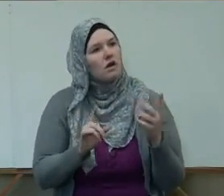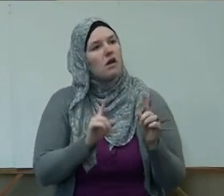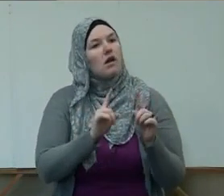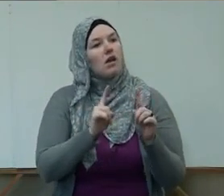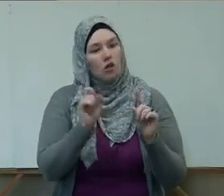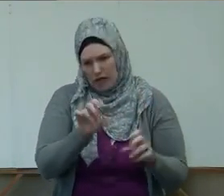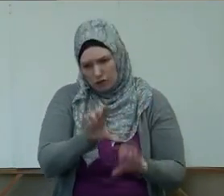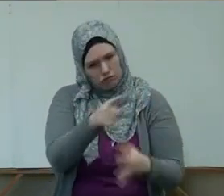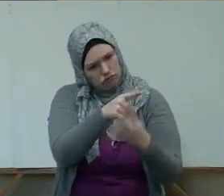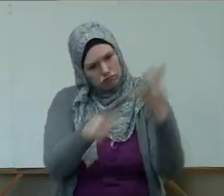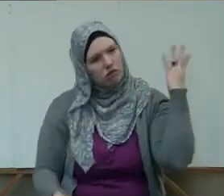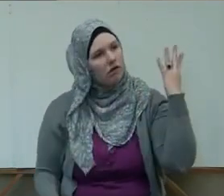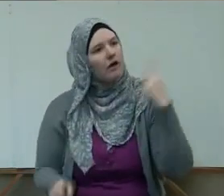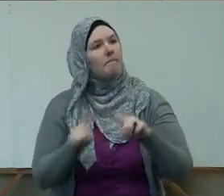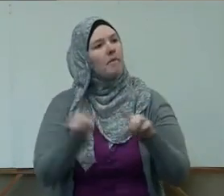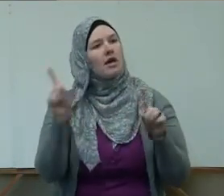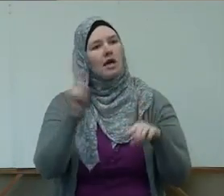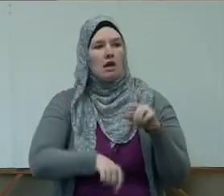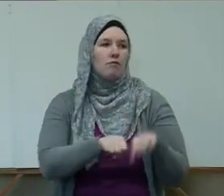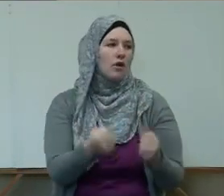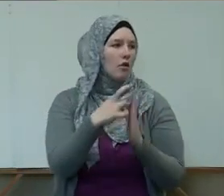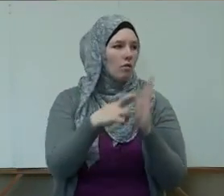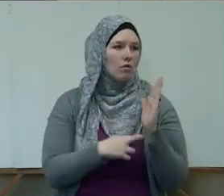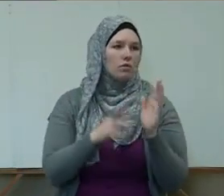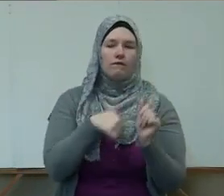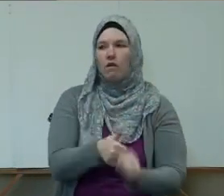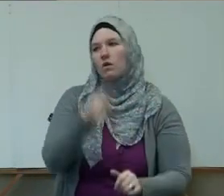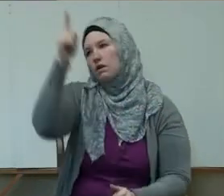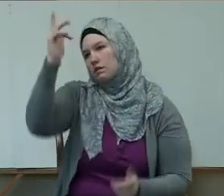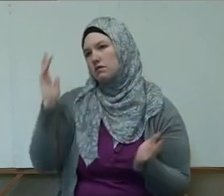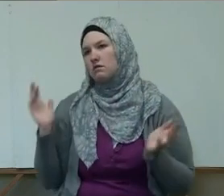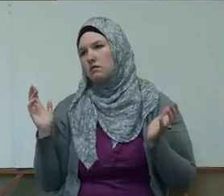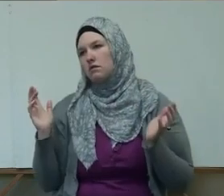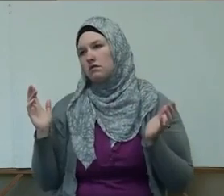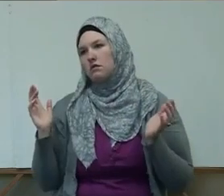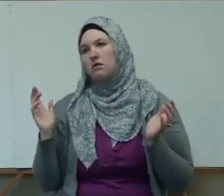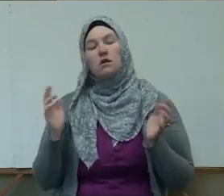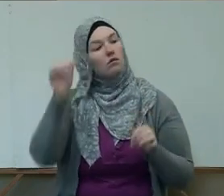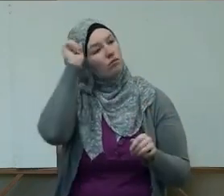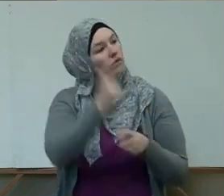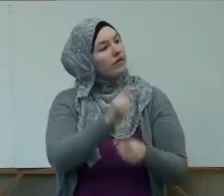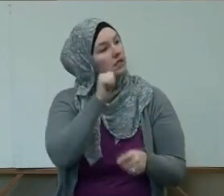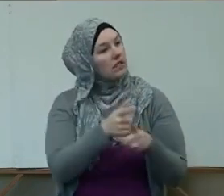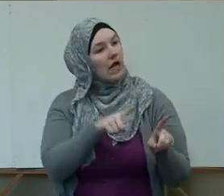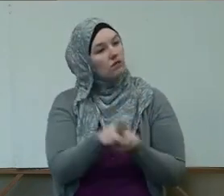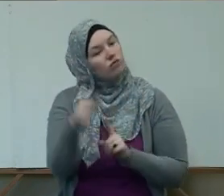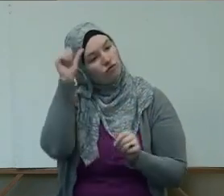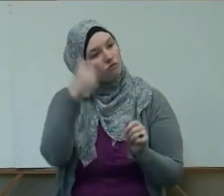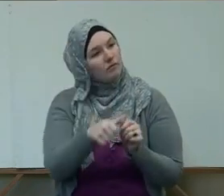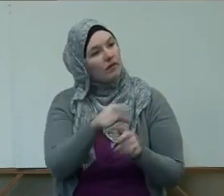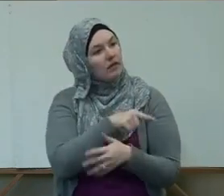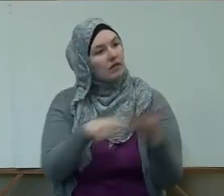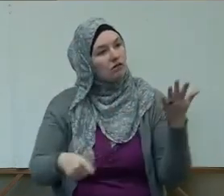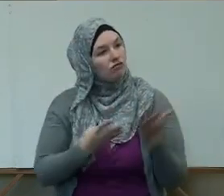not violate the rules of Allah subhanahu wa ta'ala. Brothers and sisters, as we remember these